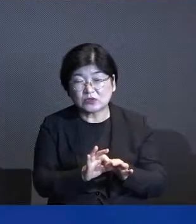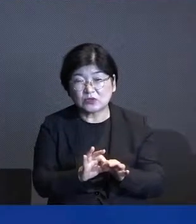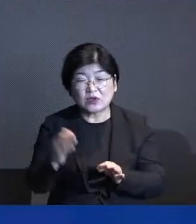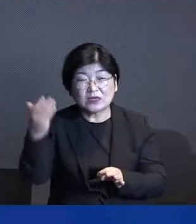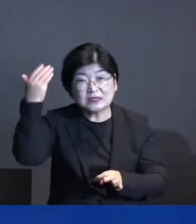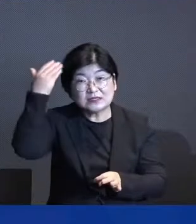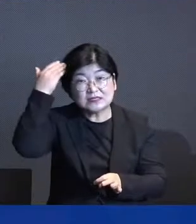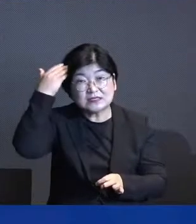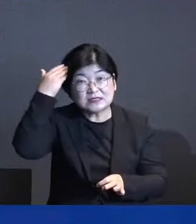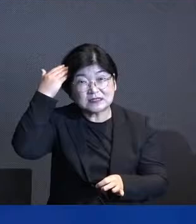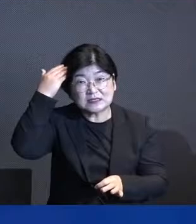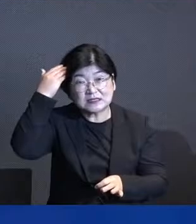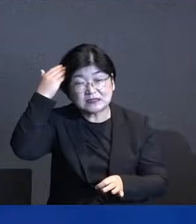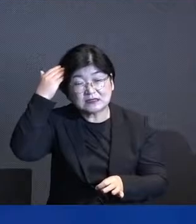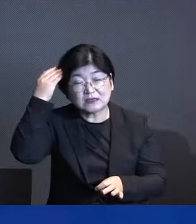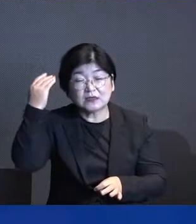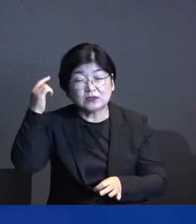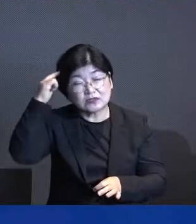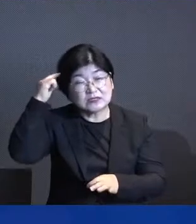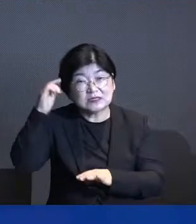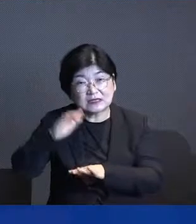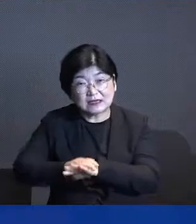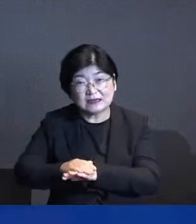it expands.